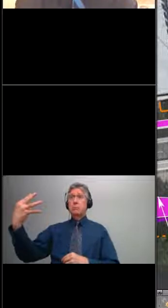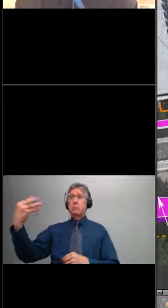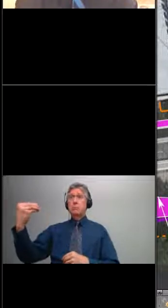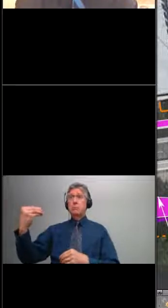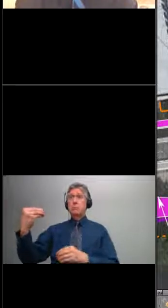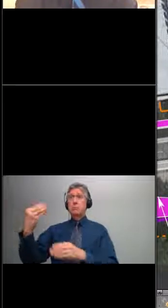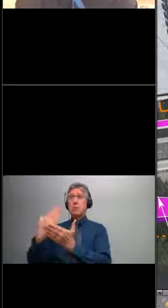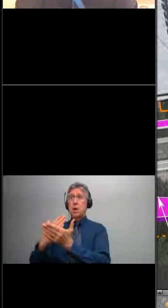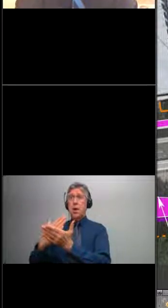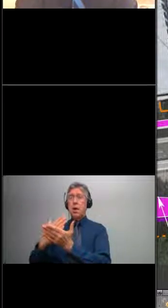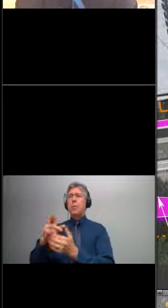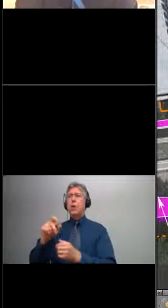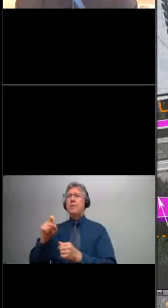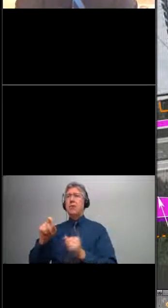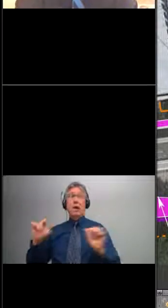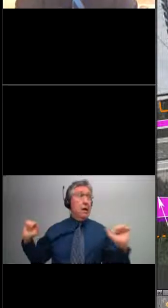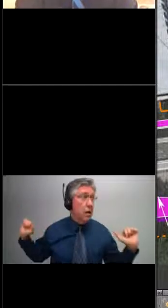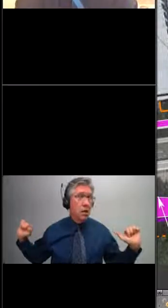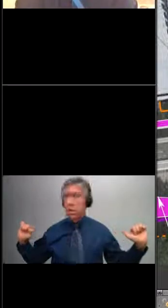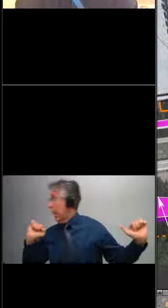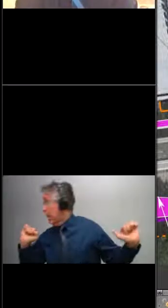cars?